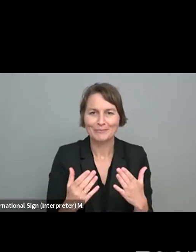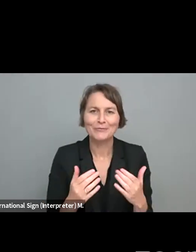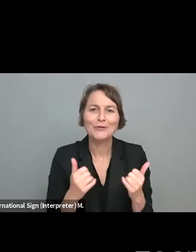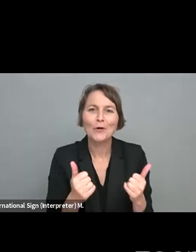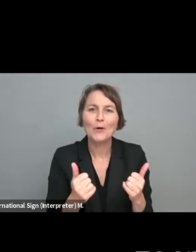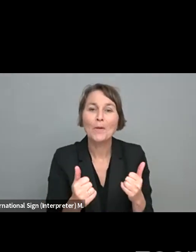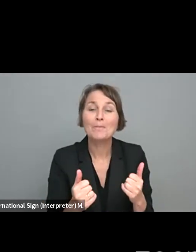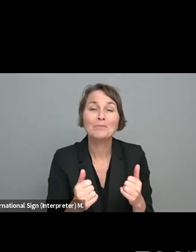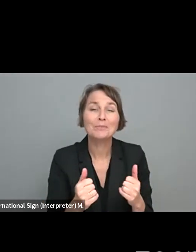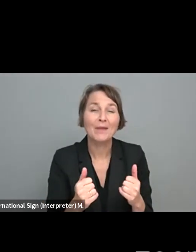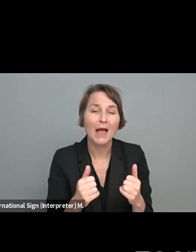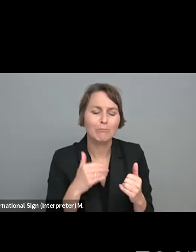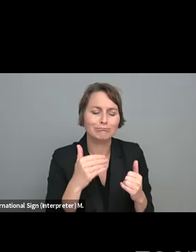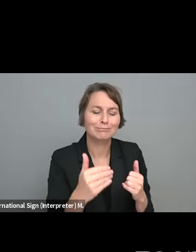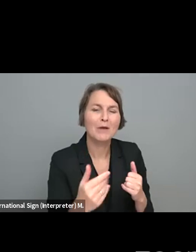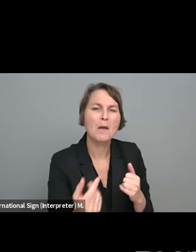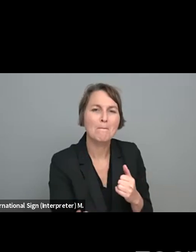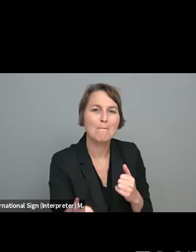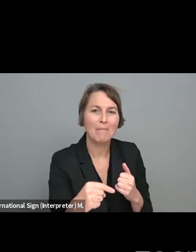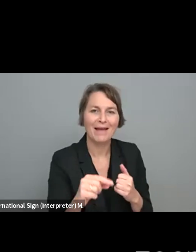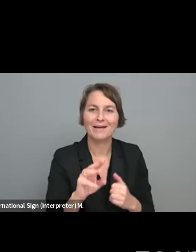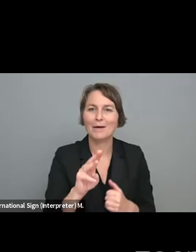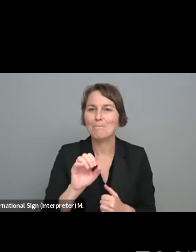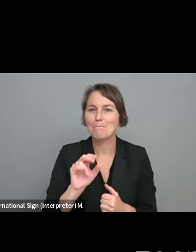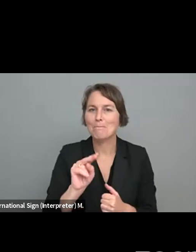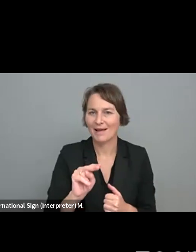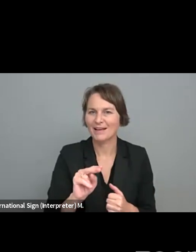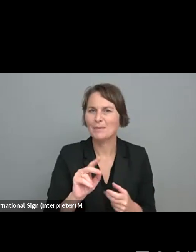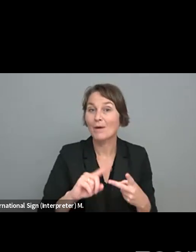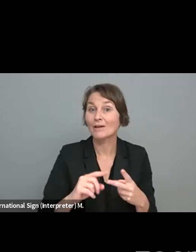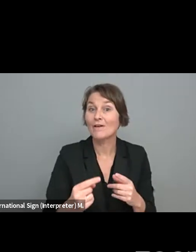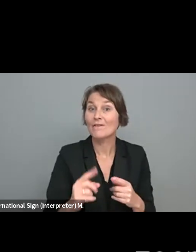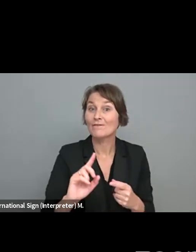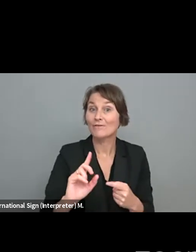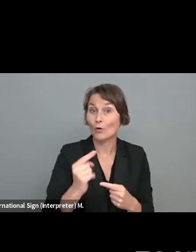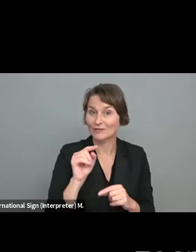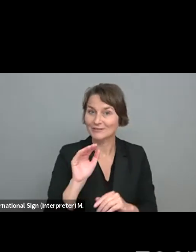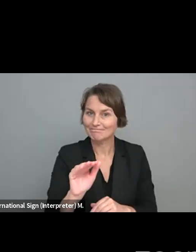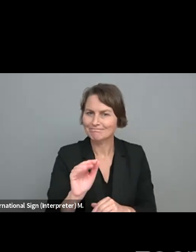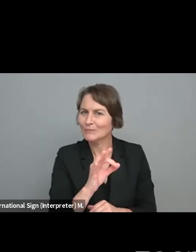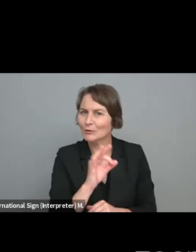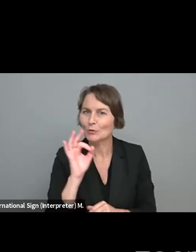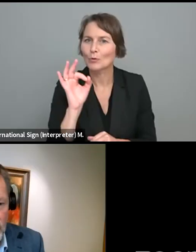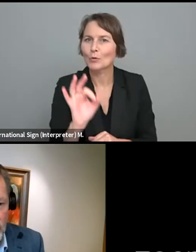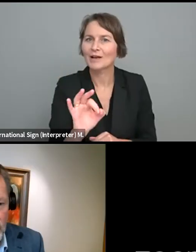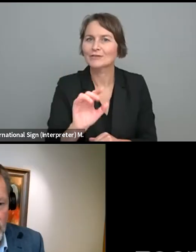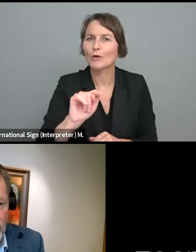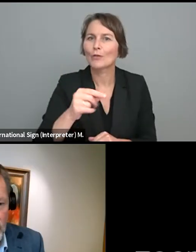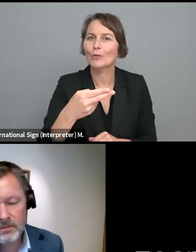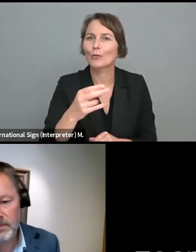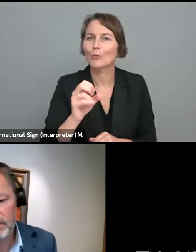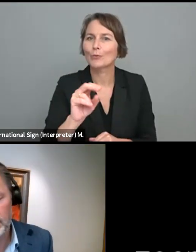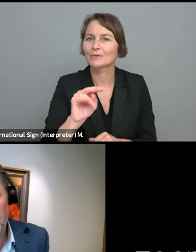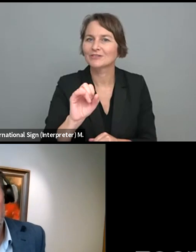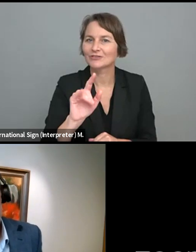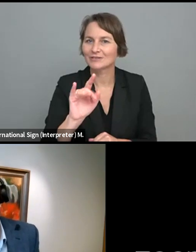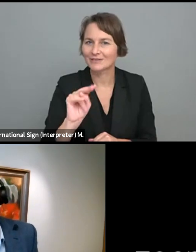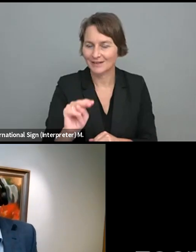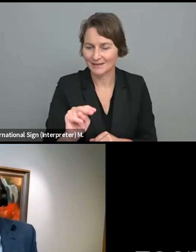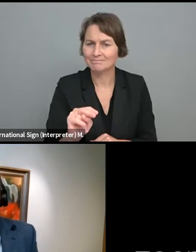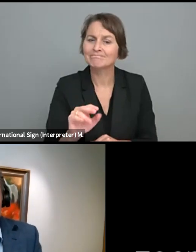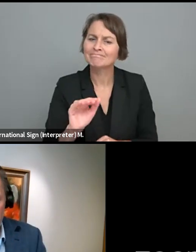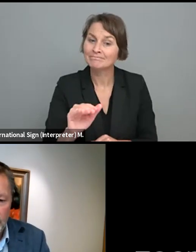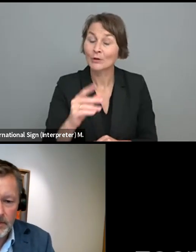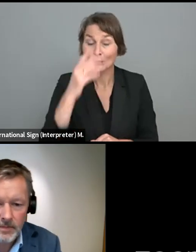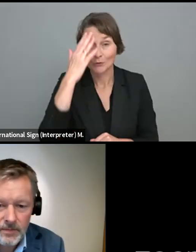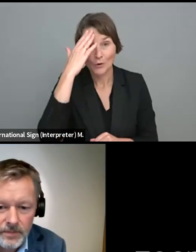Megan, I do want to come back to Thorstein here. Thorstein, I want to bring the reality that we know that Iceland has set